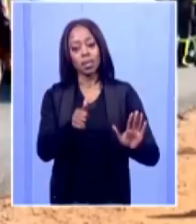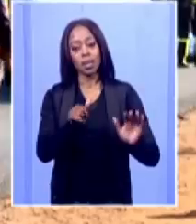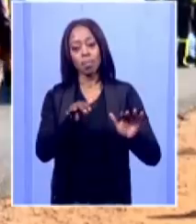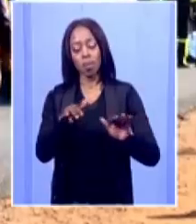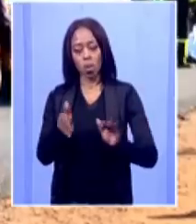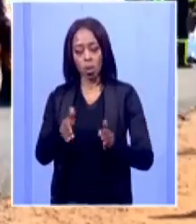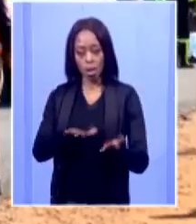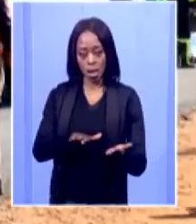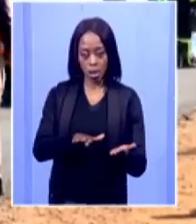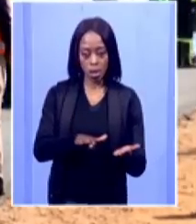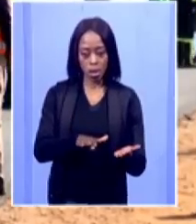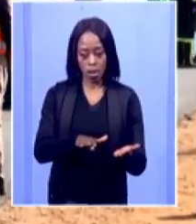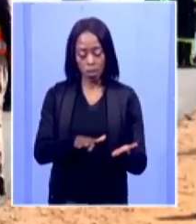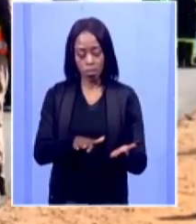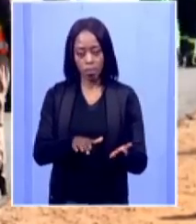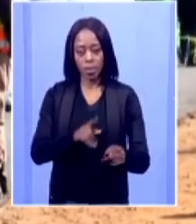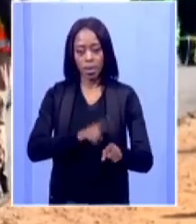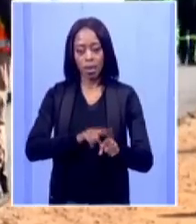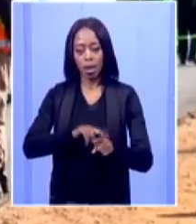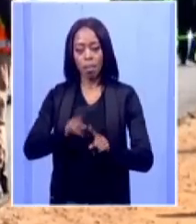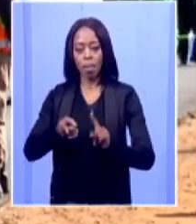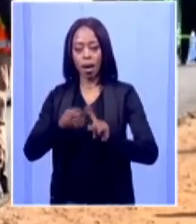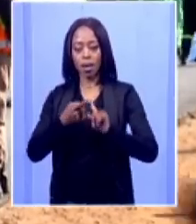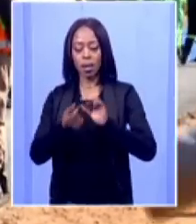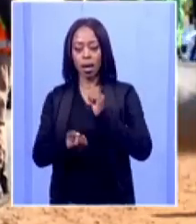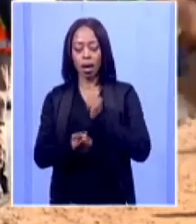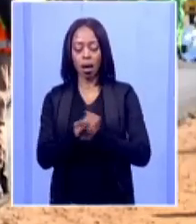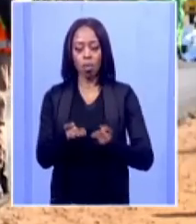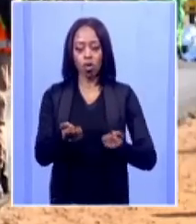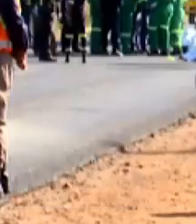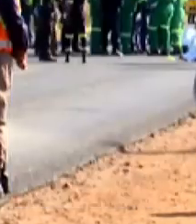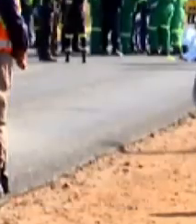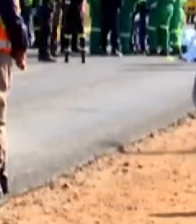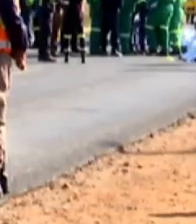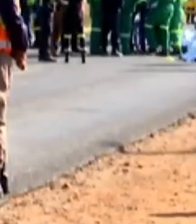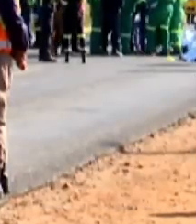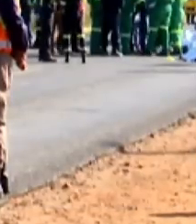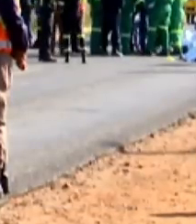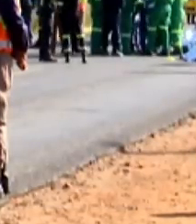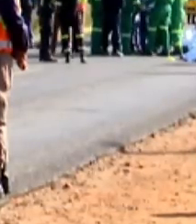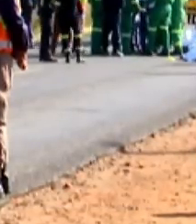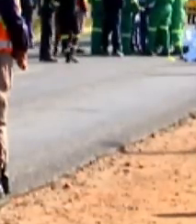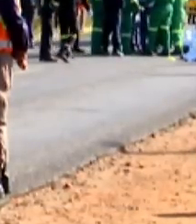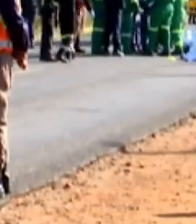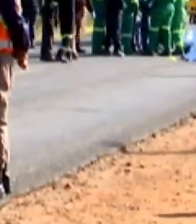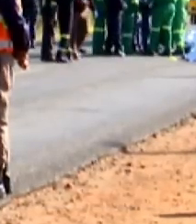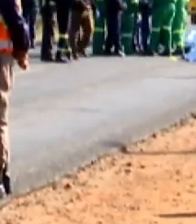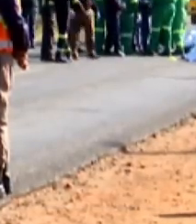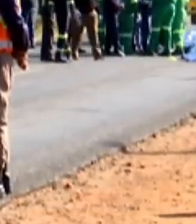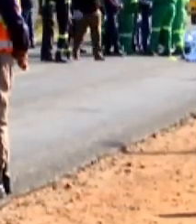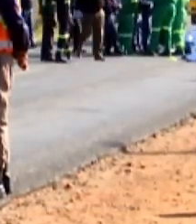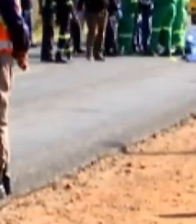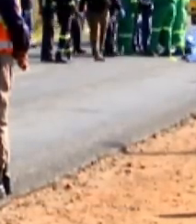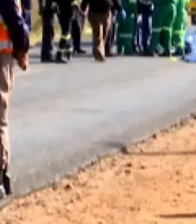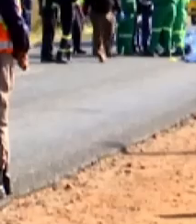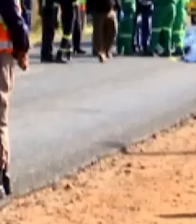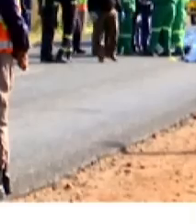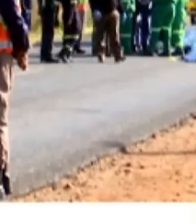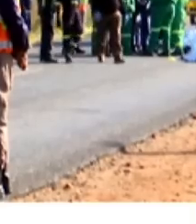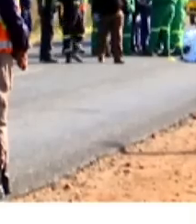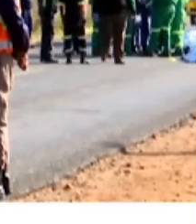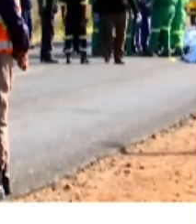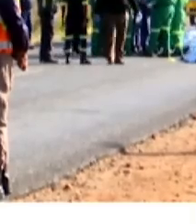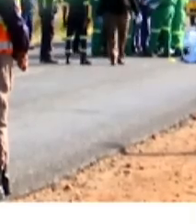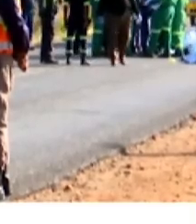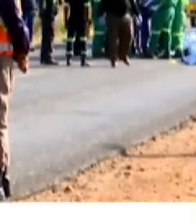deceased during an accident between a truck and a bus. Well, the number sadly has risen to about 15 people. And to speak